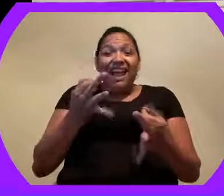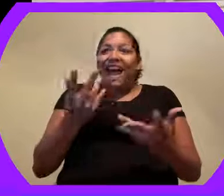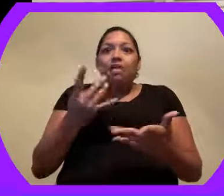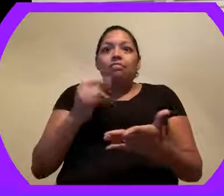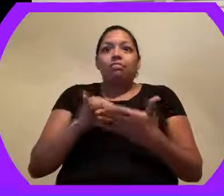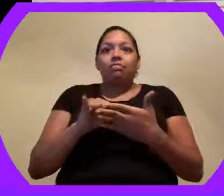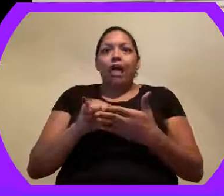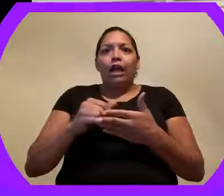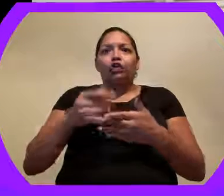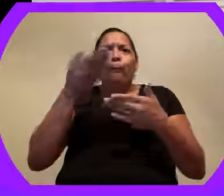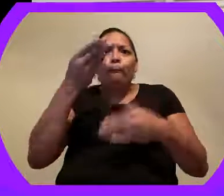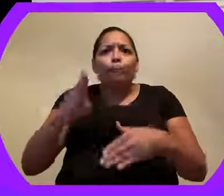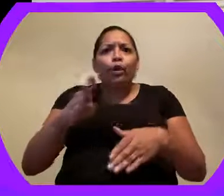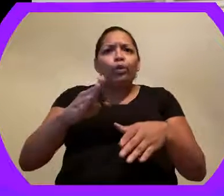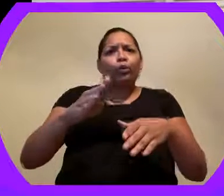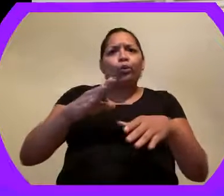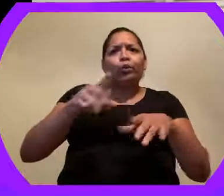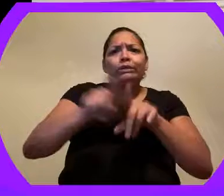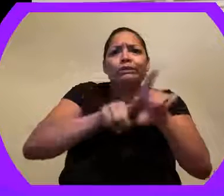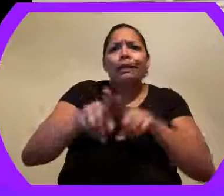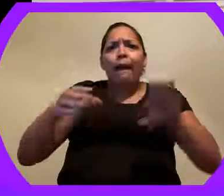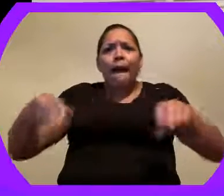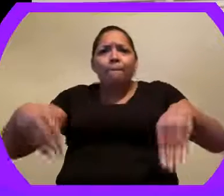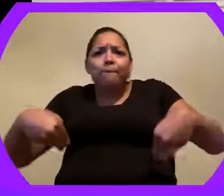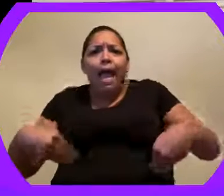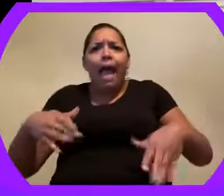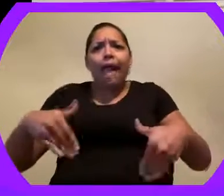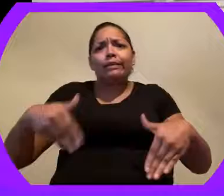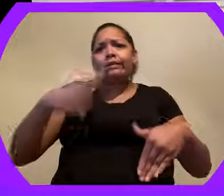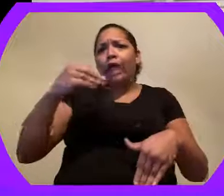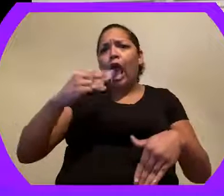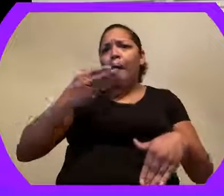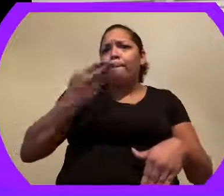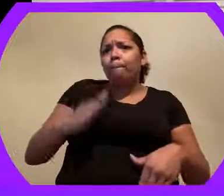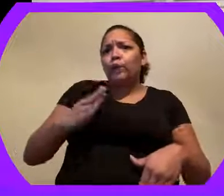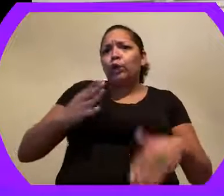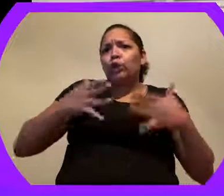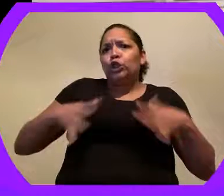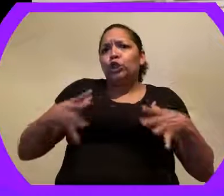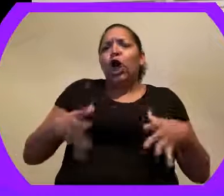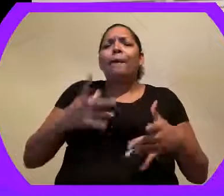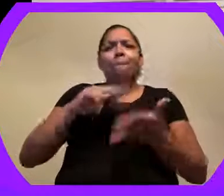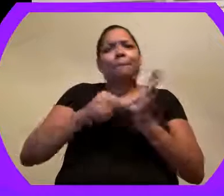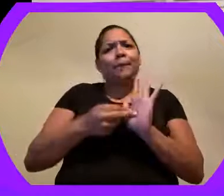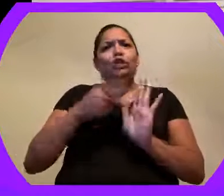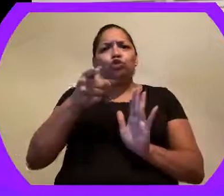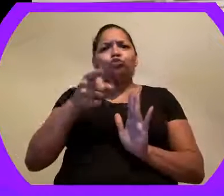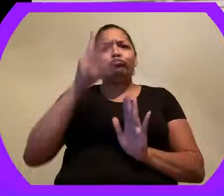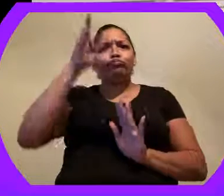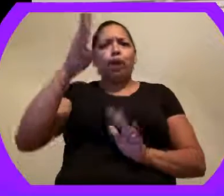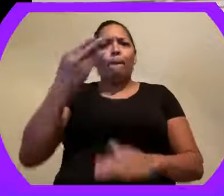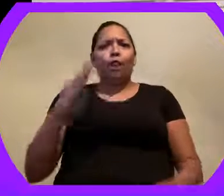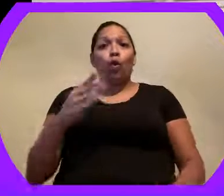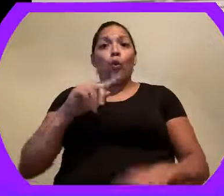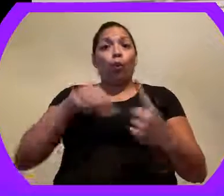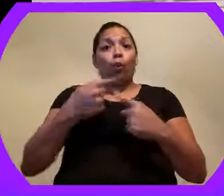up. If you decide at that point to put on some blue socks, blue pants, blue shirt, and blue hat, you are creating a human dressed in